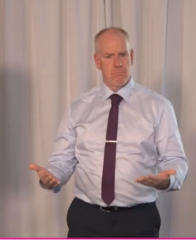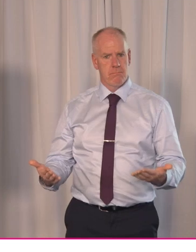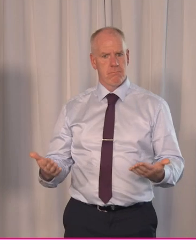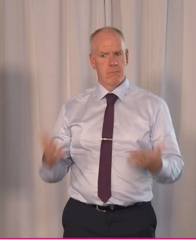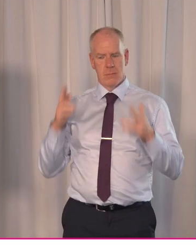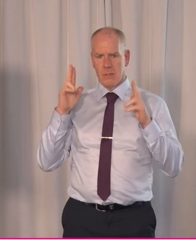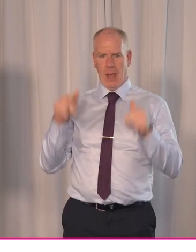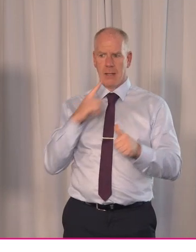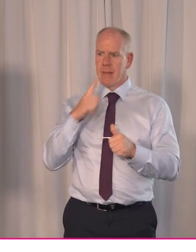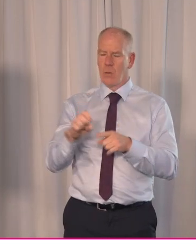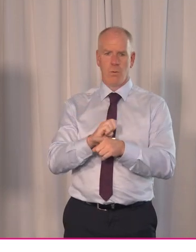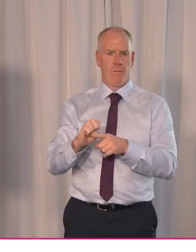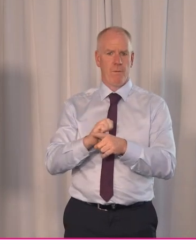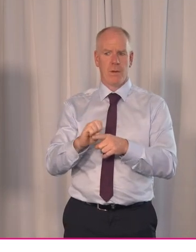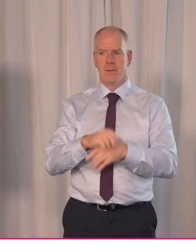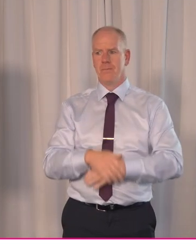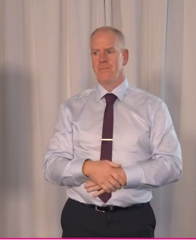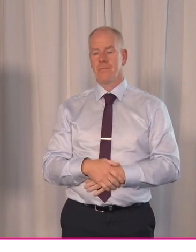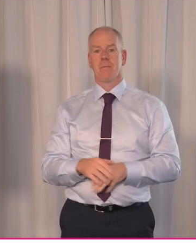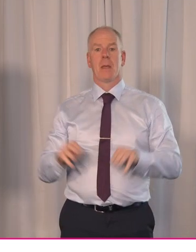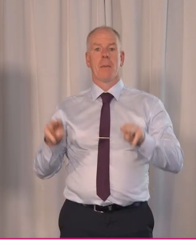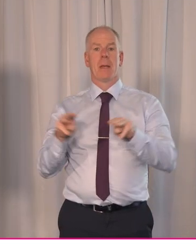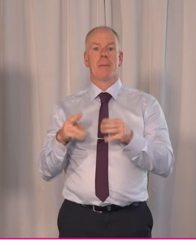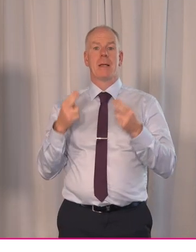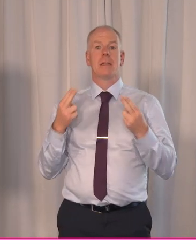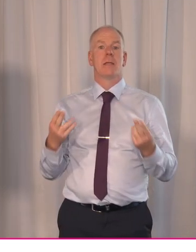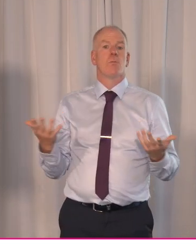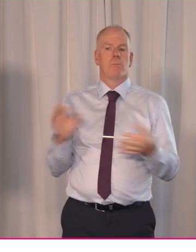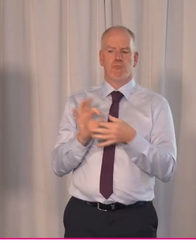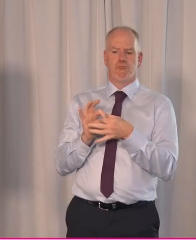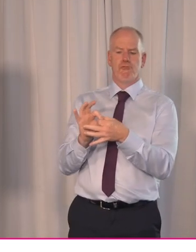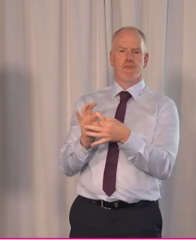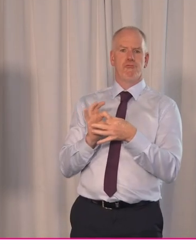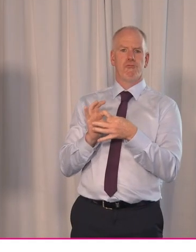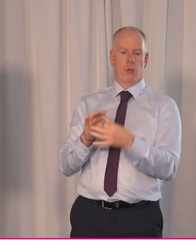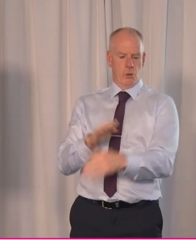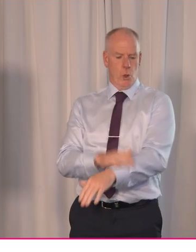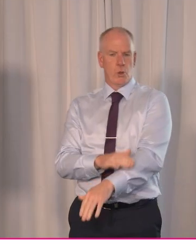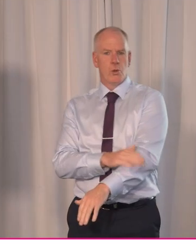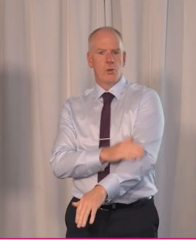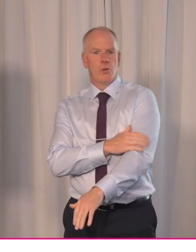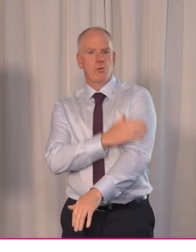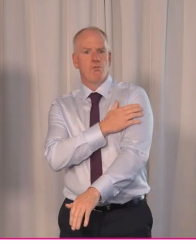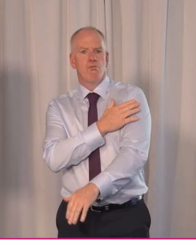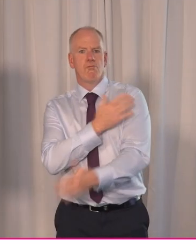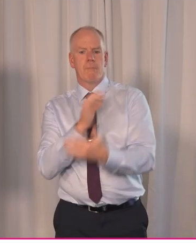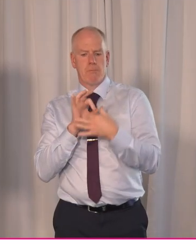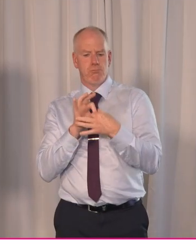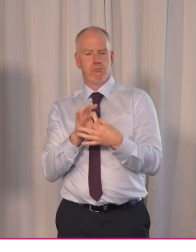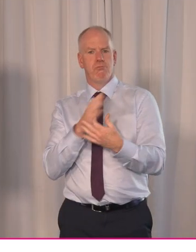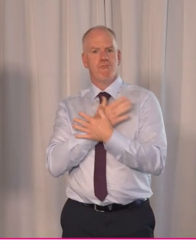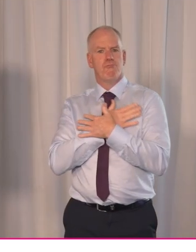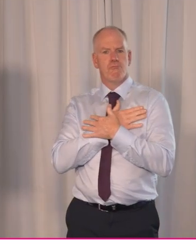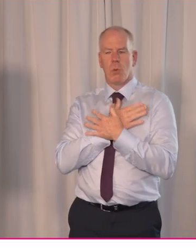more. People need connection, need touch, need to be intimate,